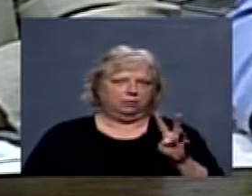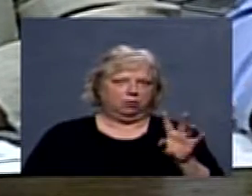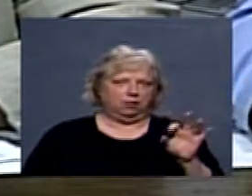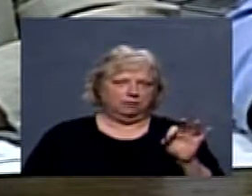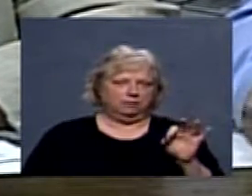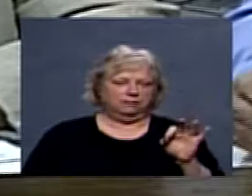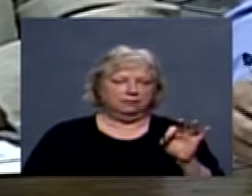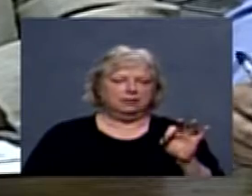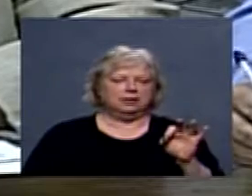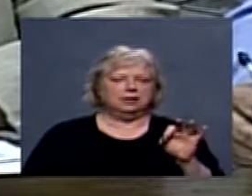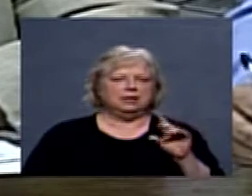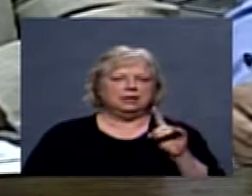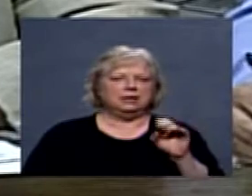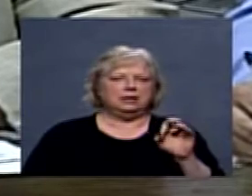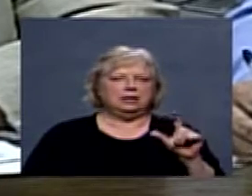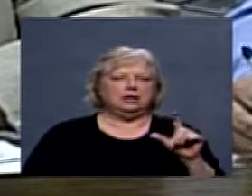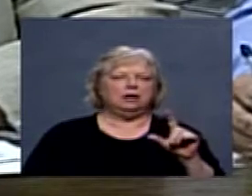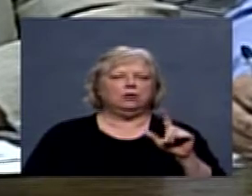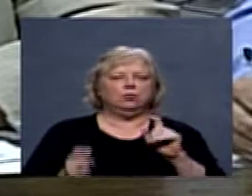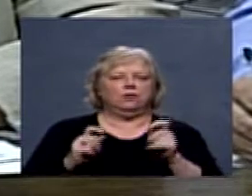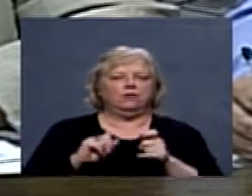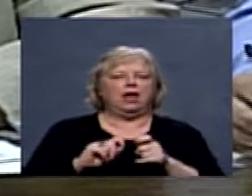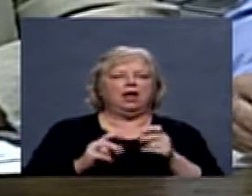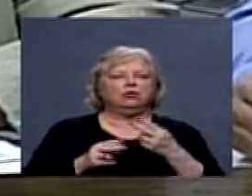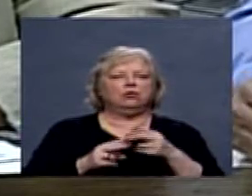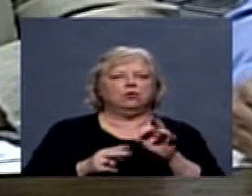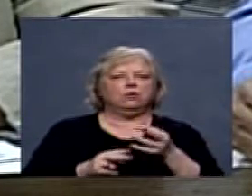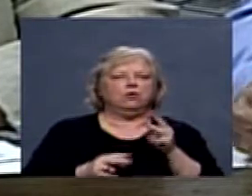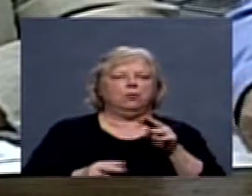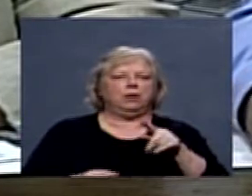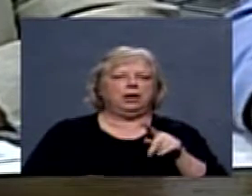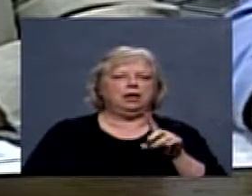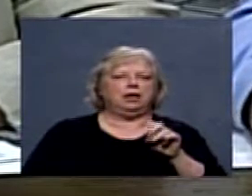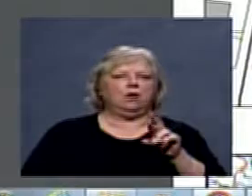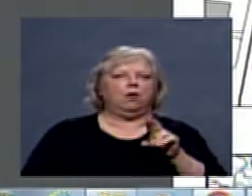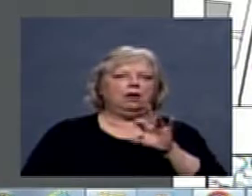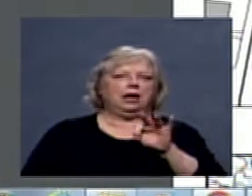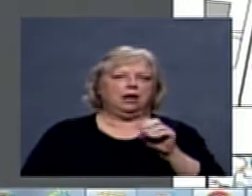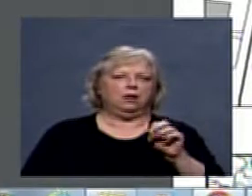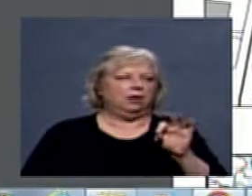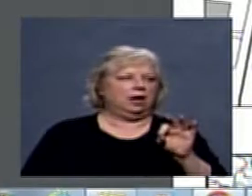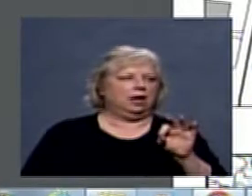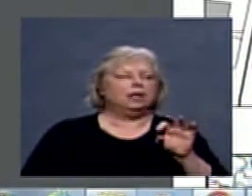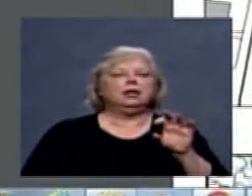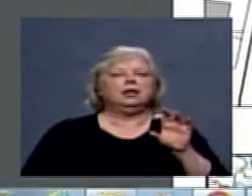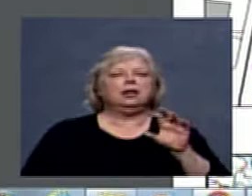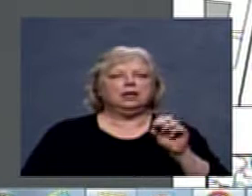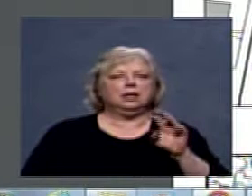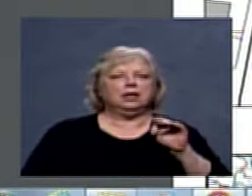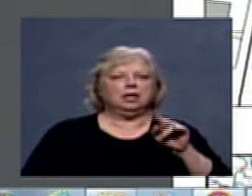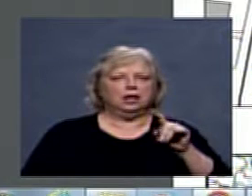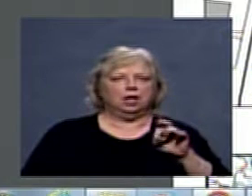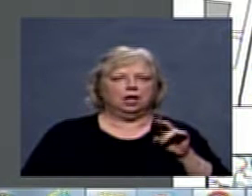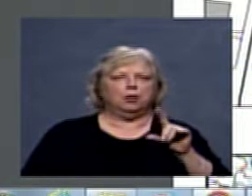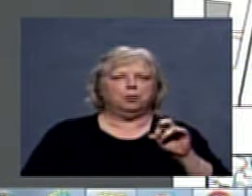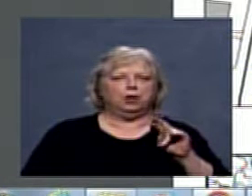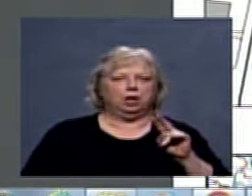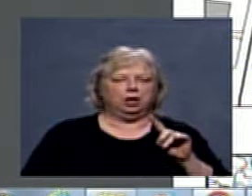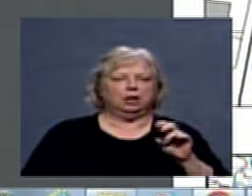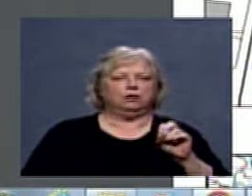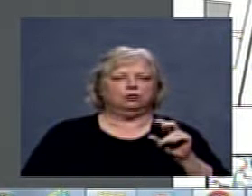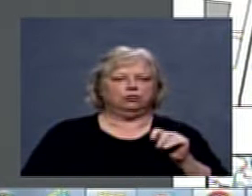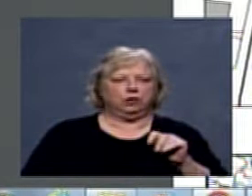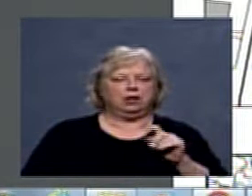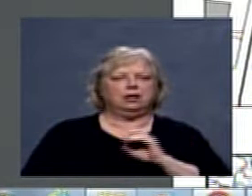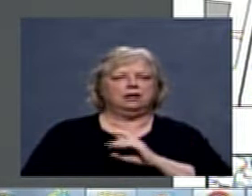Z6734F, Deal Revised Short Form PDR, 909 Cumberland Street. Staff recommends approval of the requested revision to the